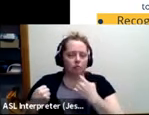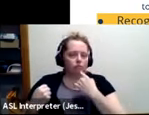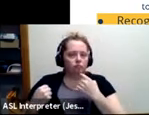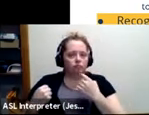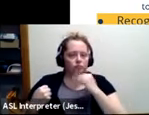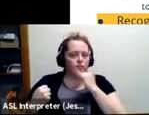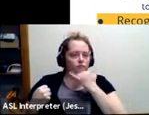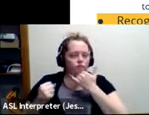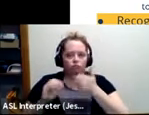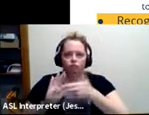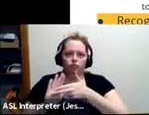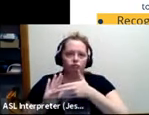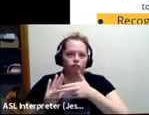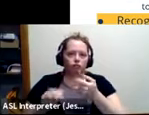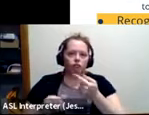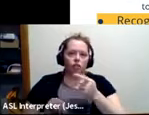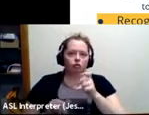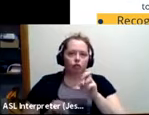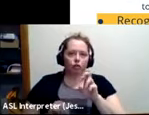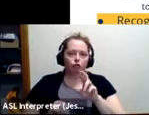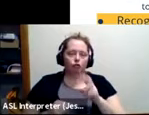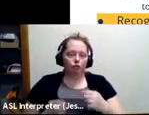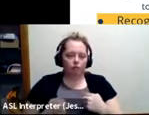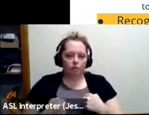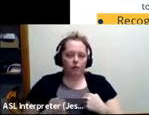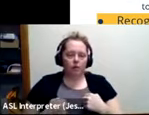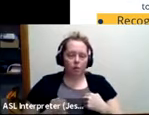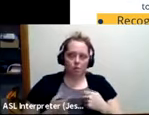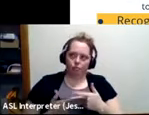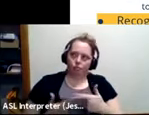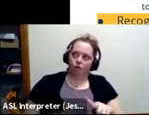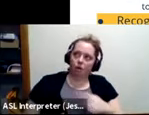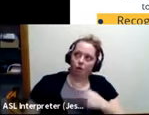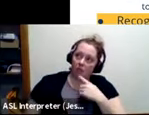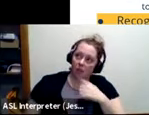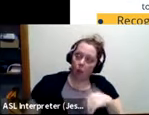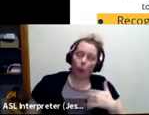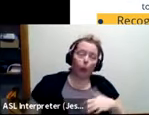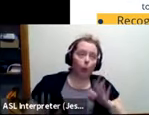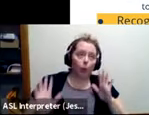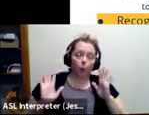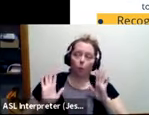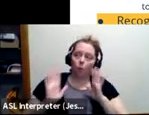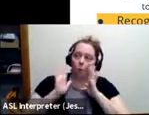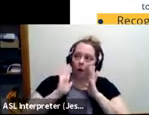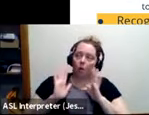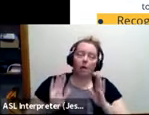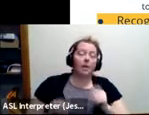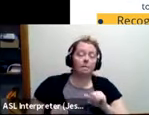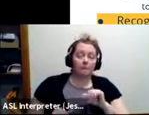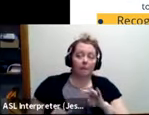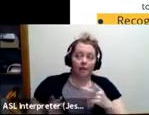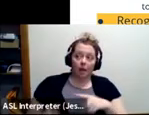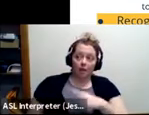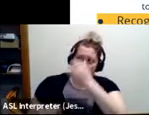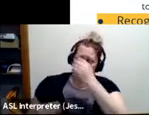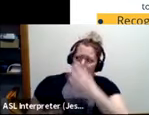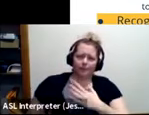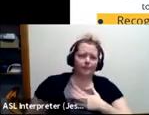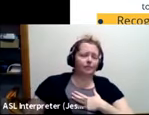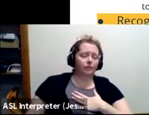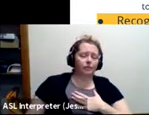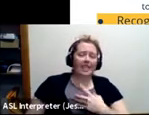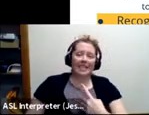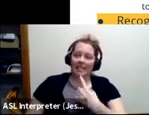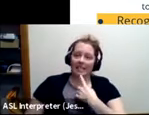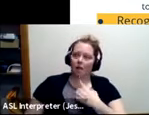you've misgendered me, accept responsibility for it. Say, you know what, that's my fault. It's not your job to